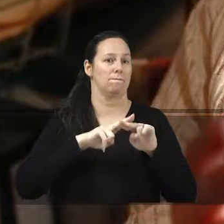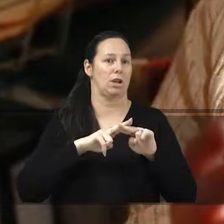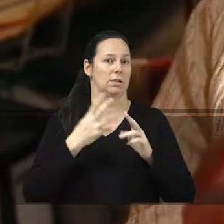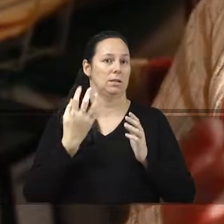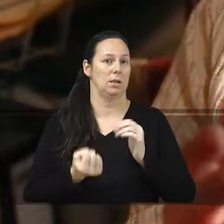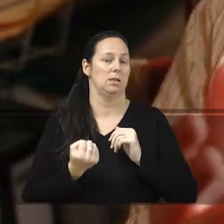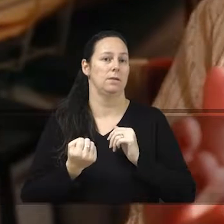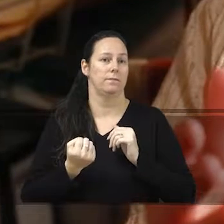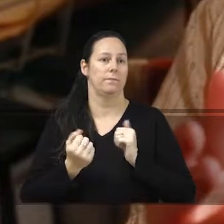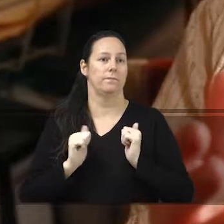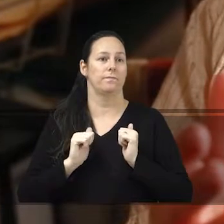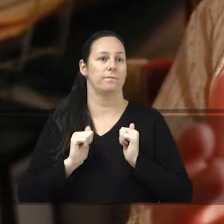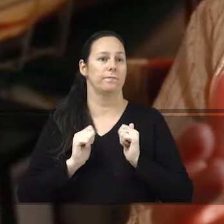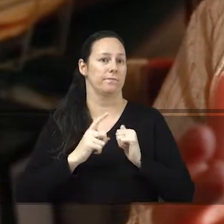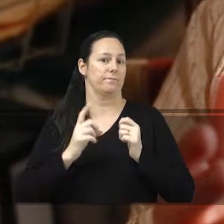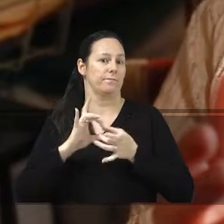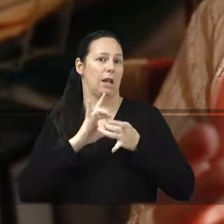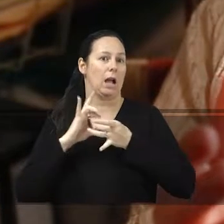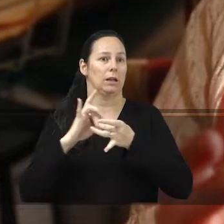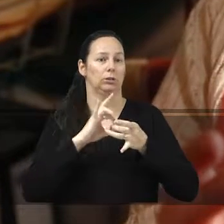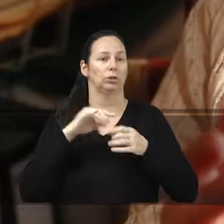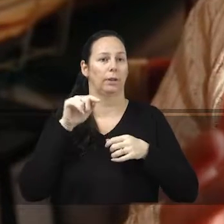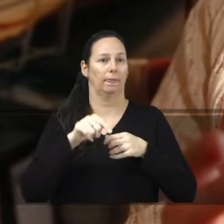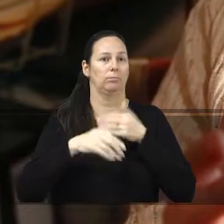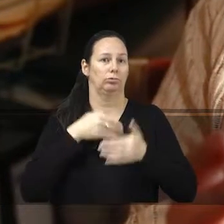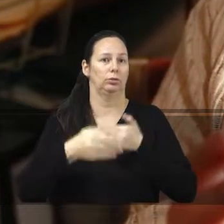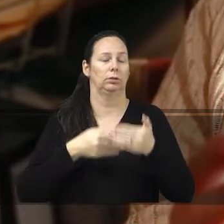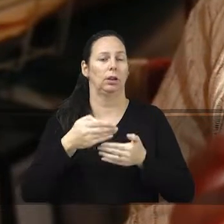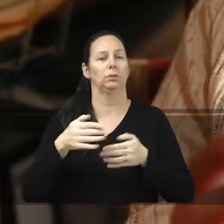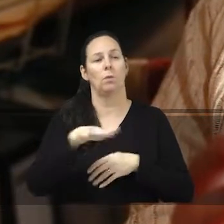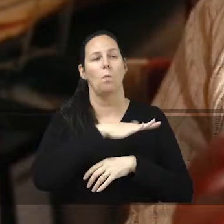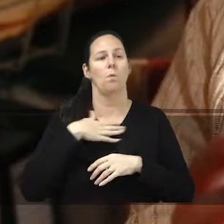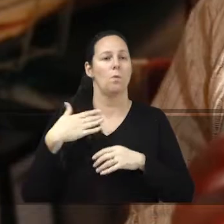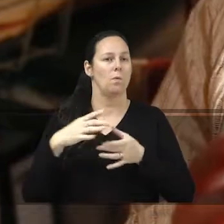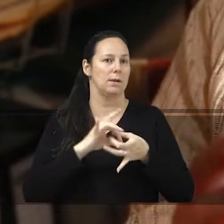in a process, or we've all engaged in a process with him, which